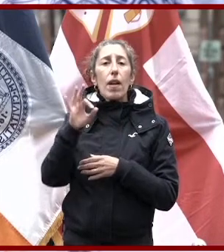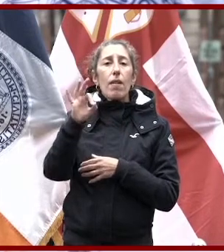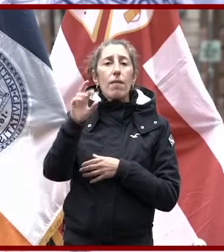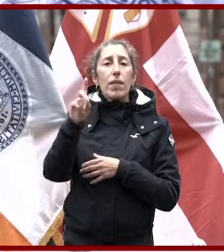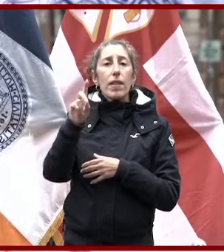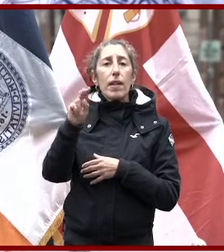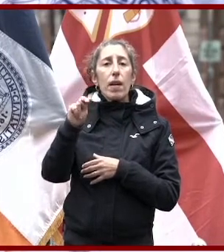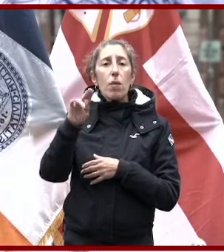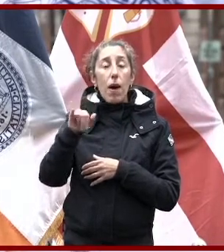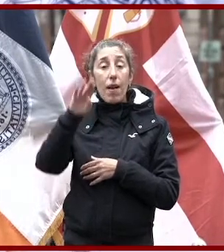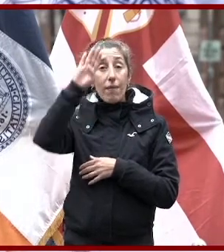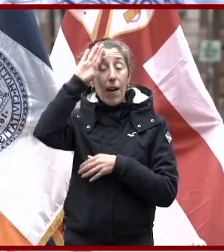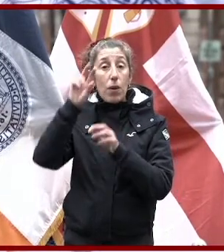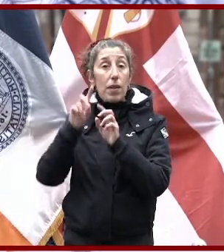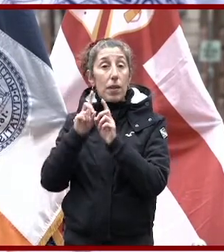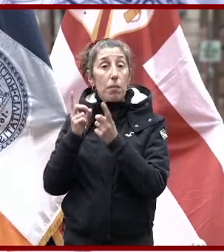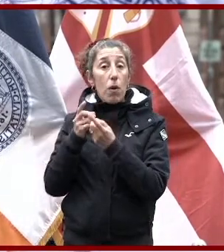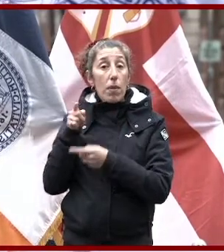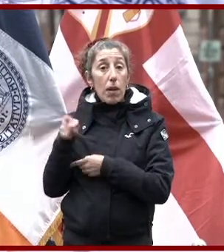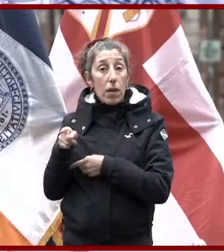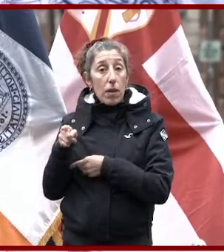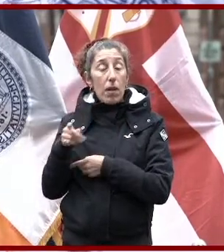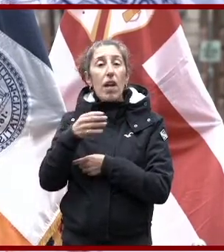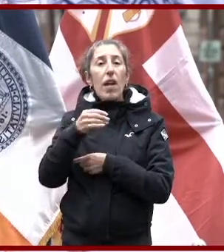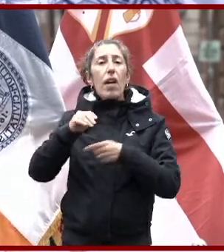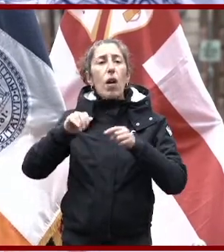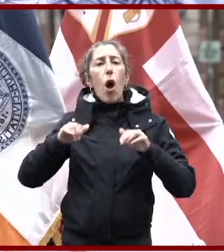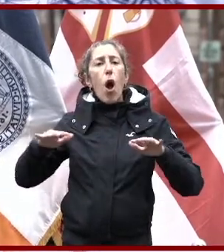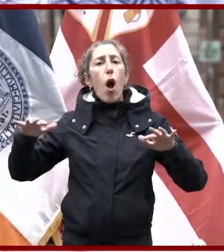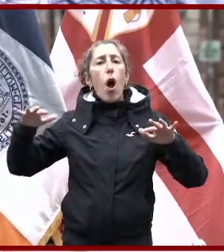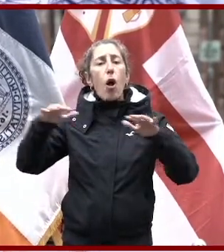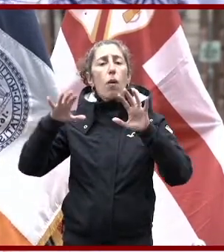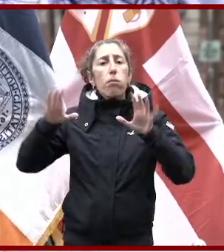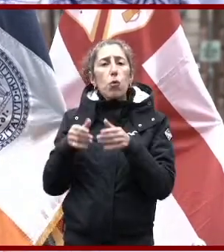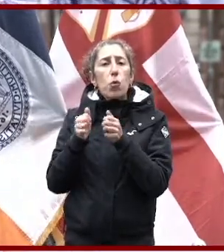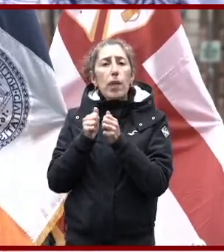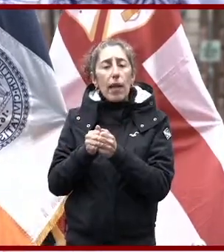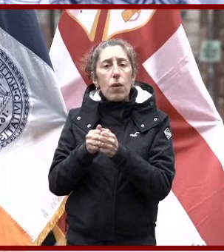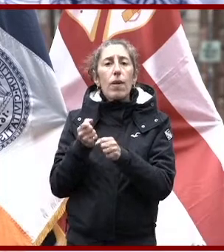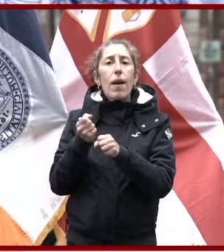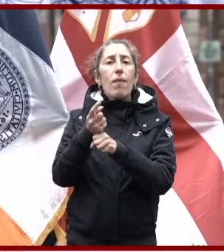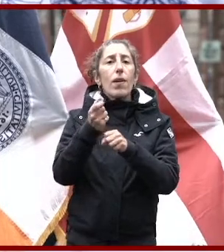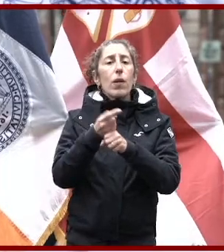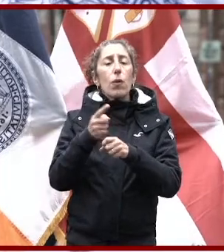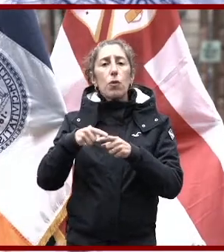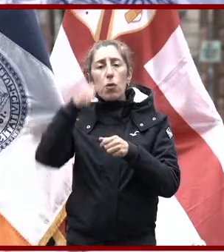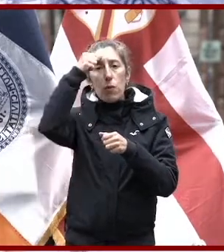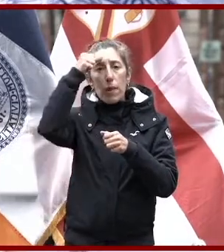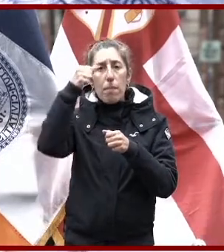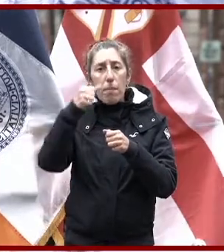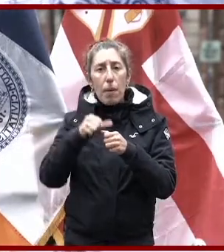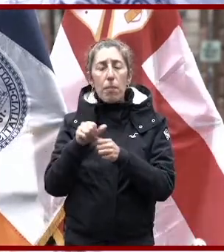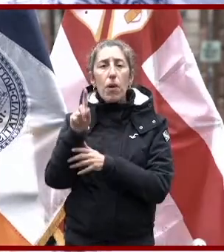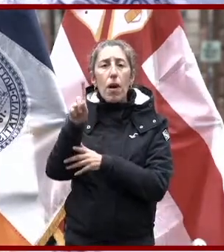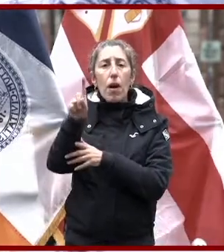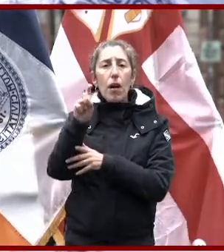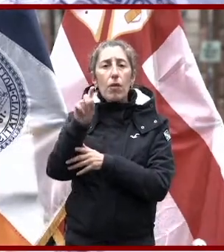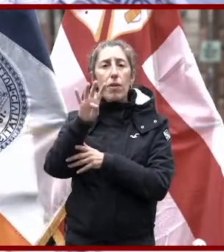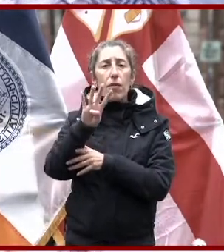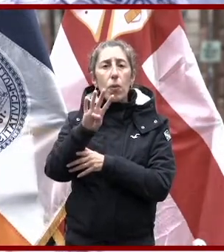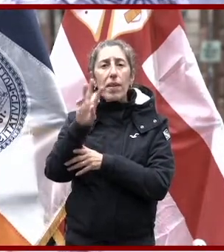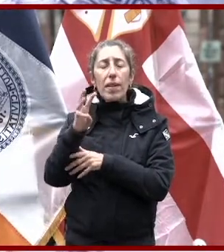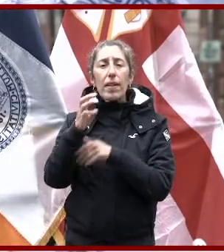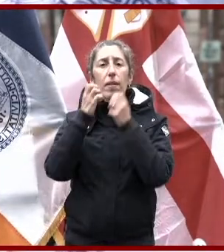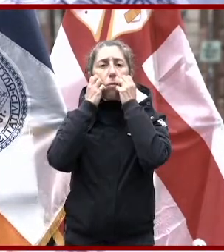this global community in remembering the 146 precious lives lost